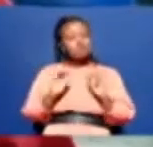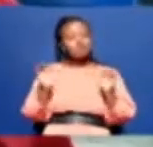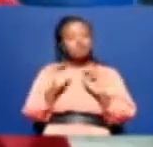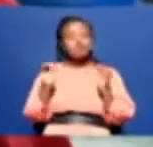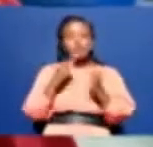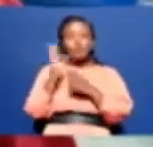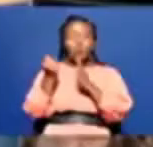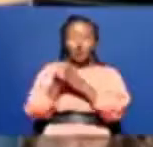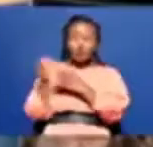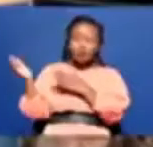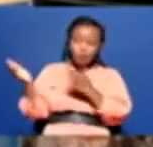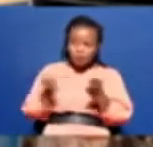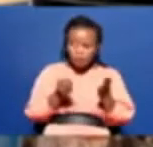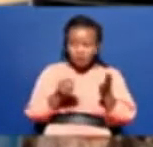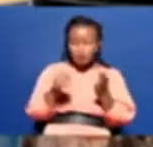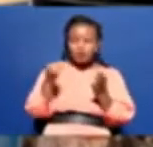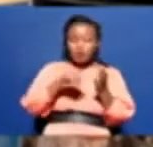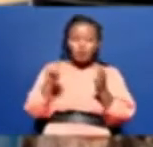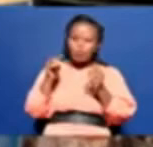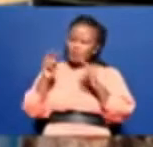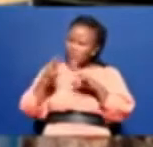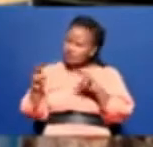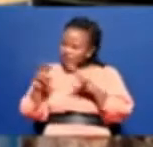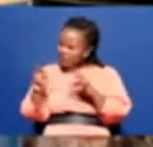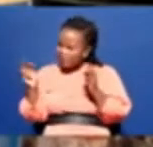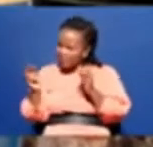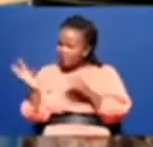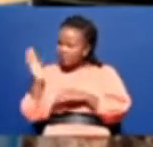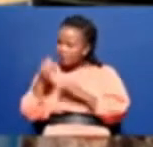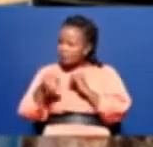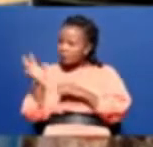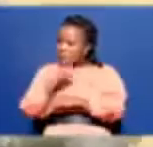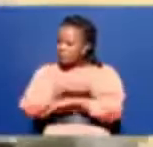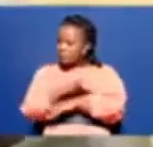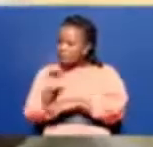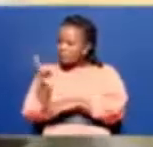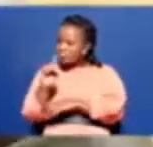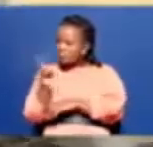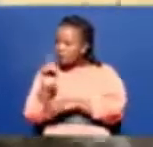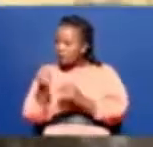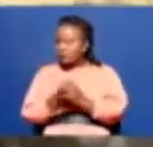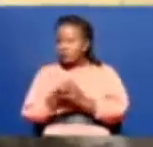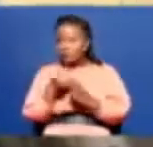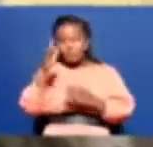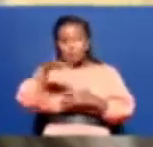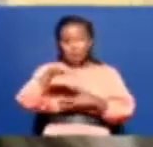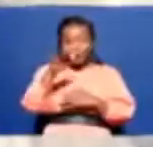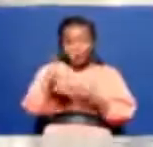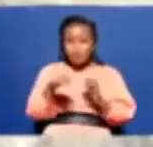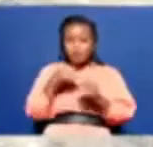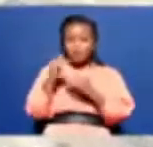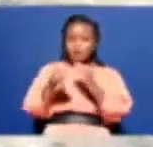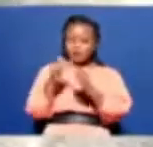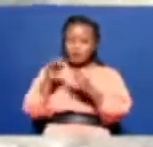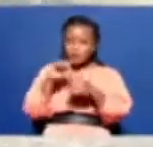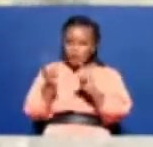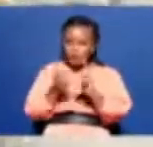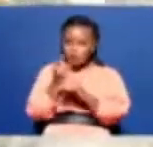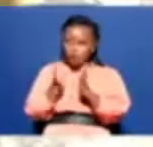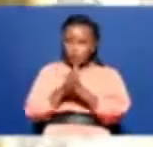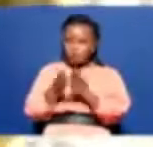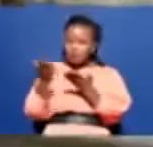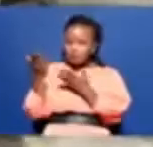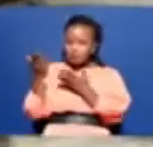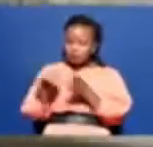them, we check the expiry dates. The paint production process begins with the weighing of the raw materials. The one in buckets